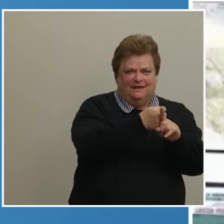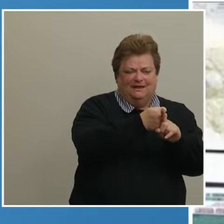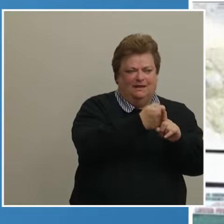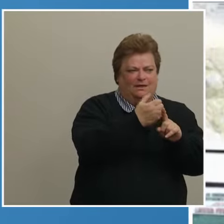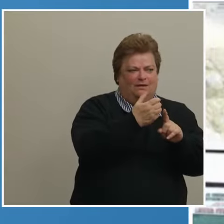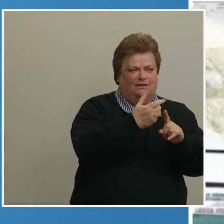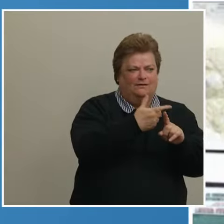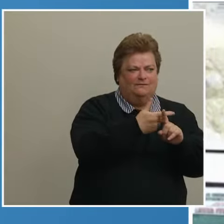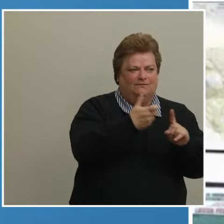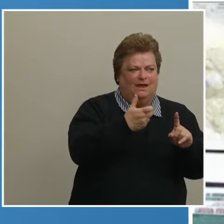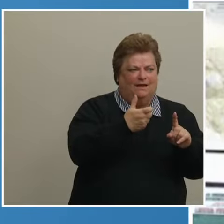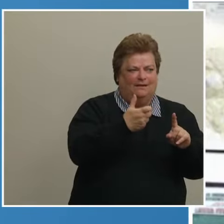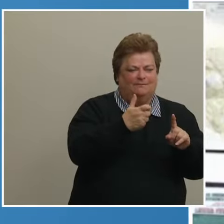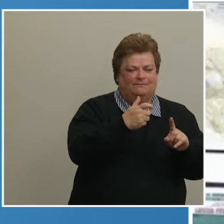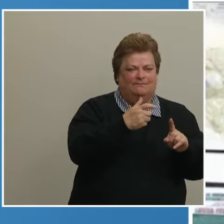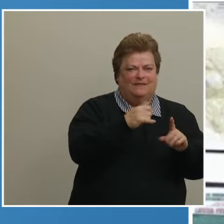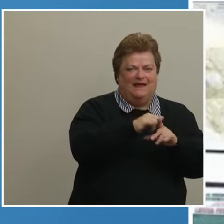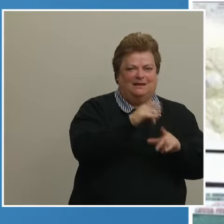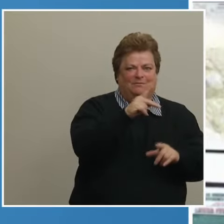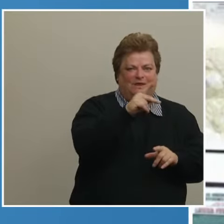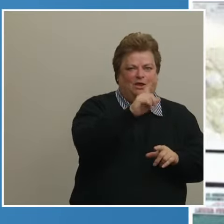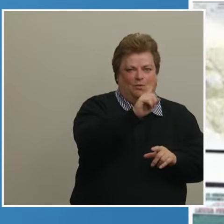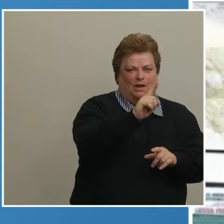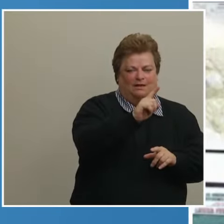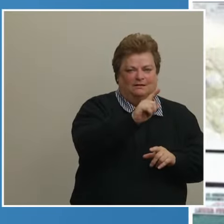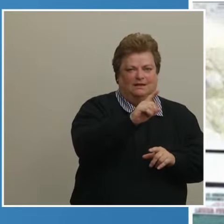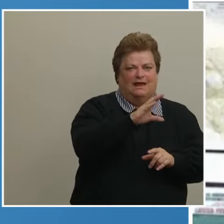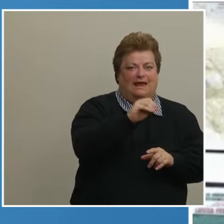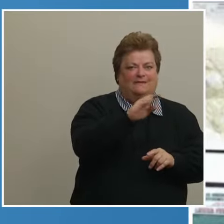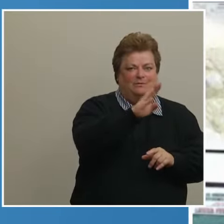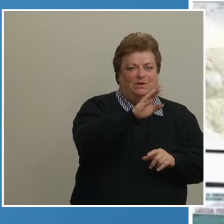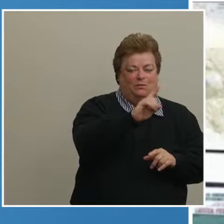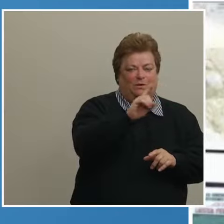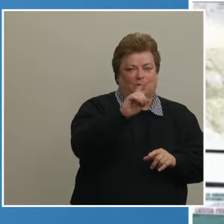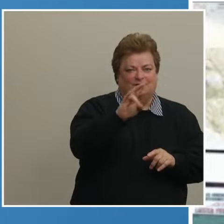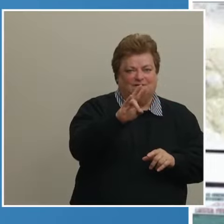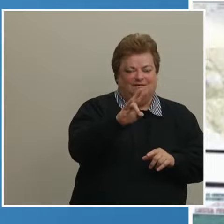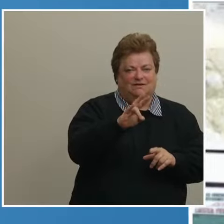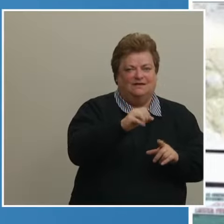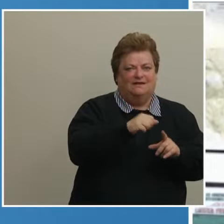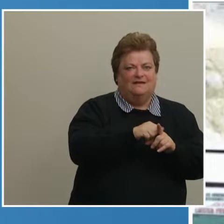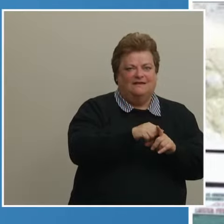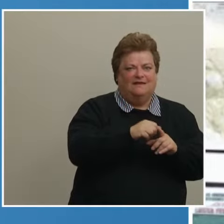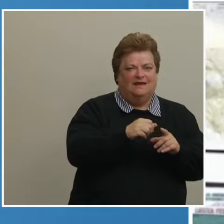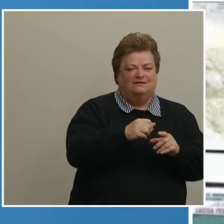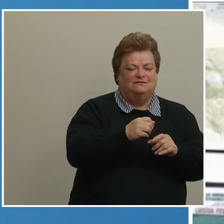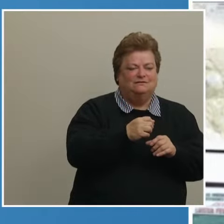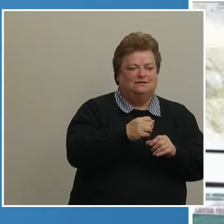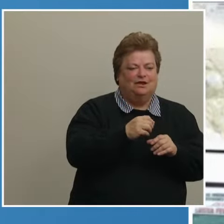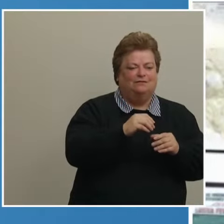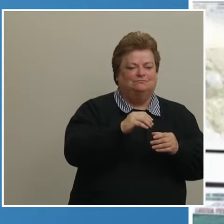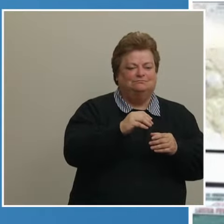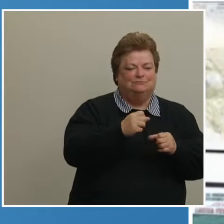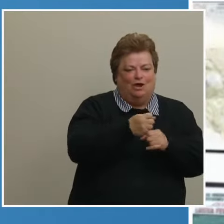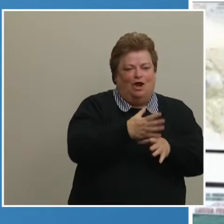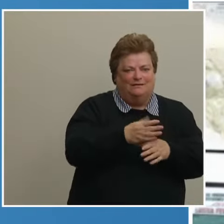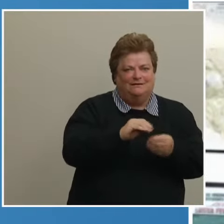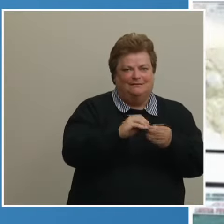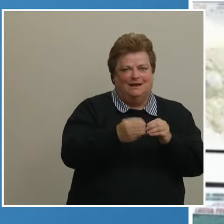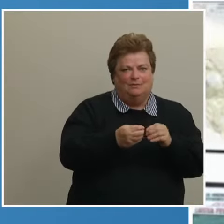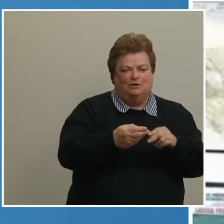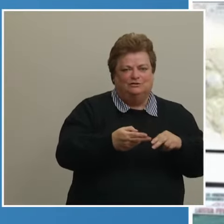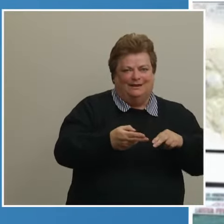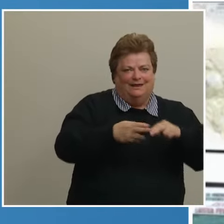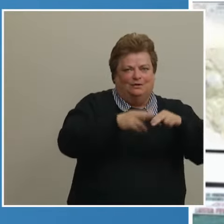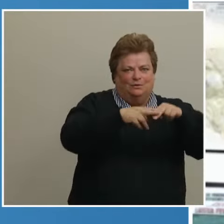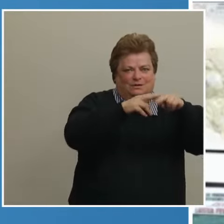extent, by P1 and also by B117. That's causing a huge surge in cases there, and their hospitals